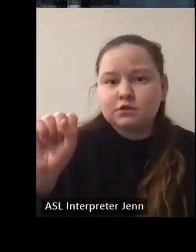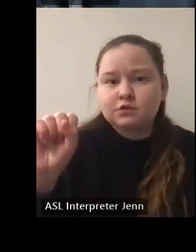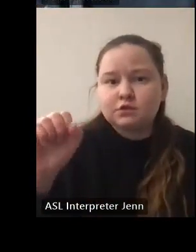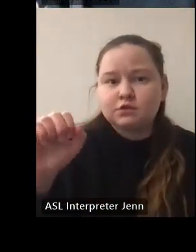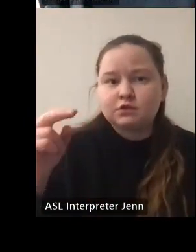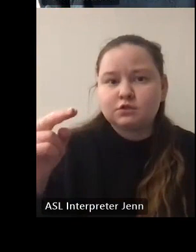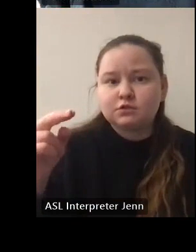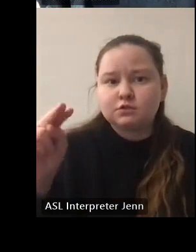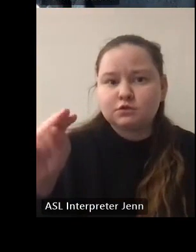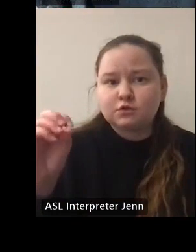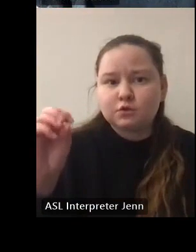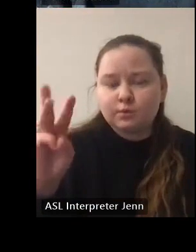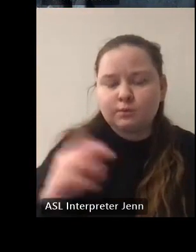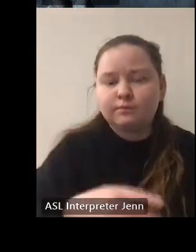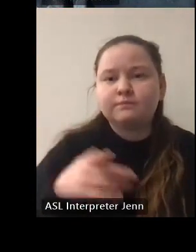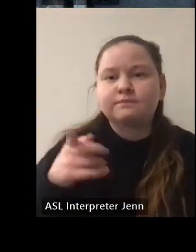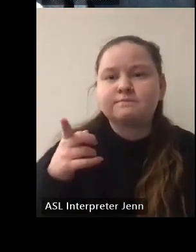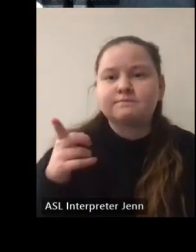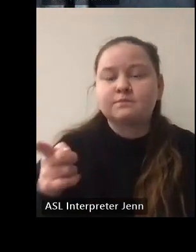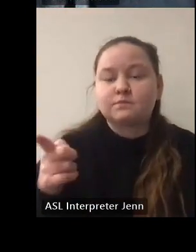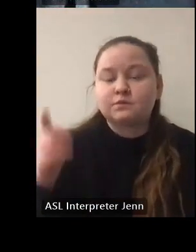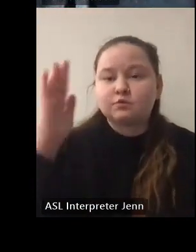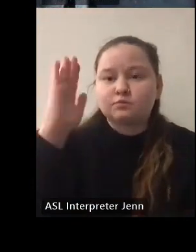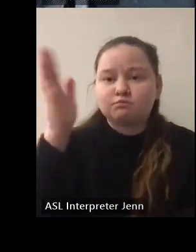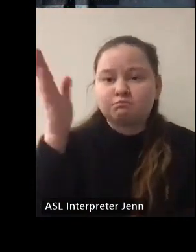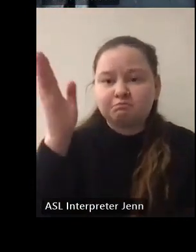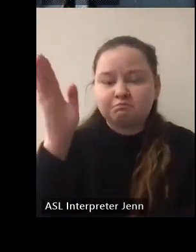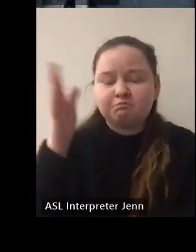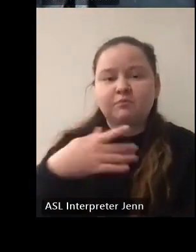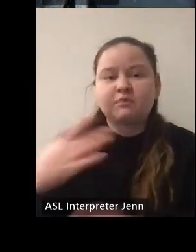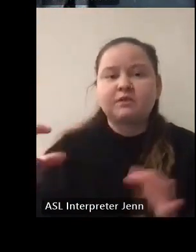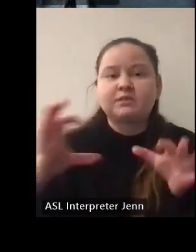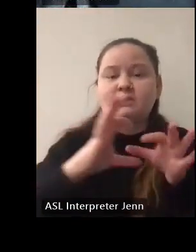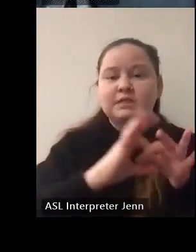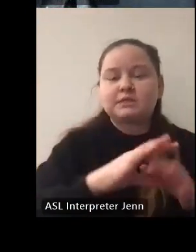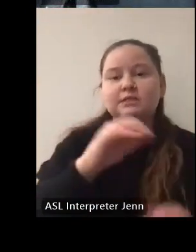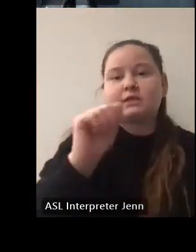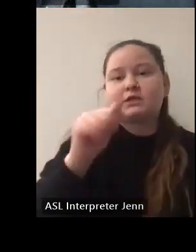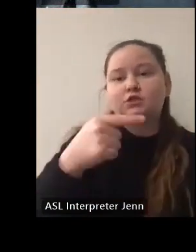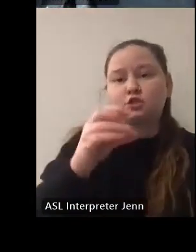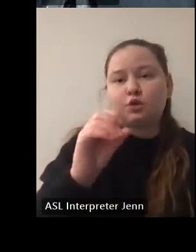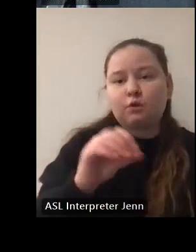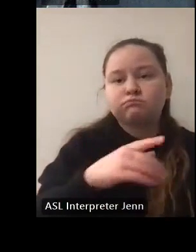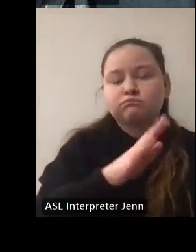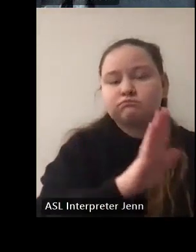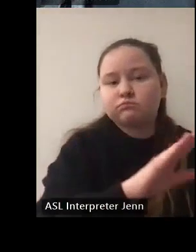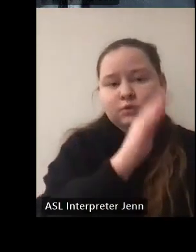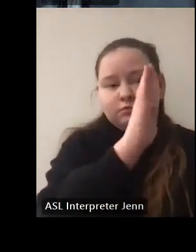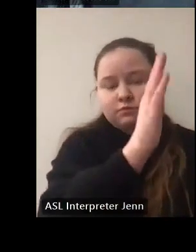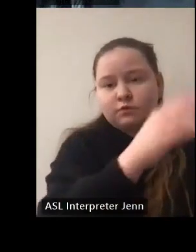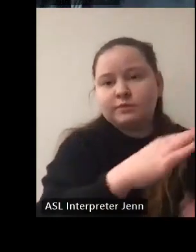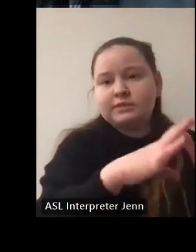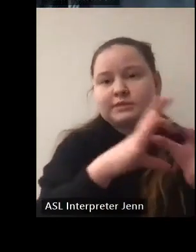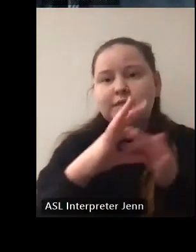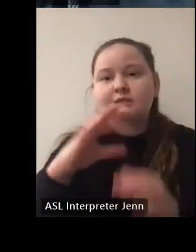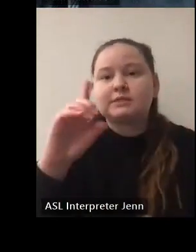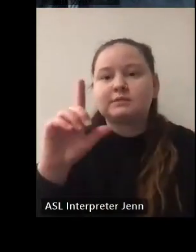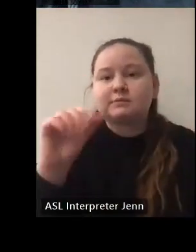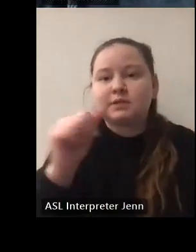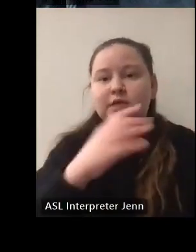symposium that Lena and I organized in collaboration with the Art Gallery of Ontario around disability and access